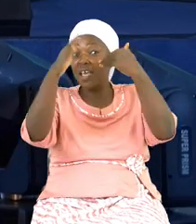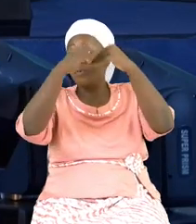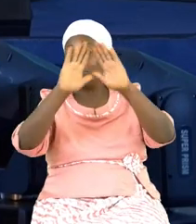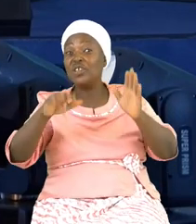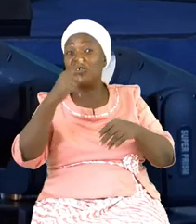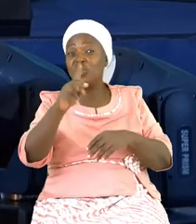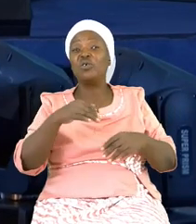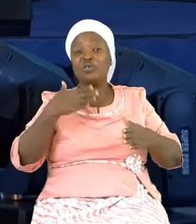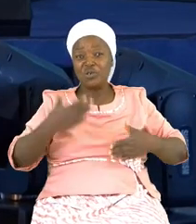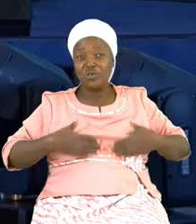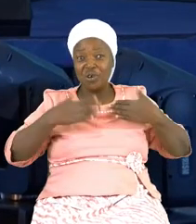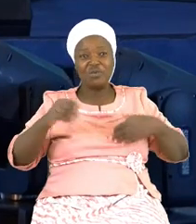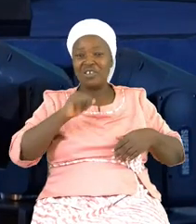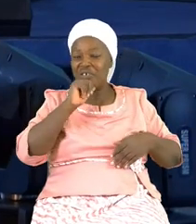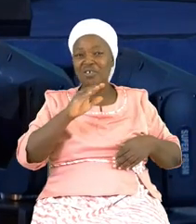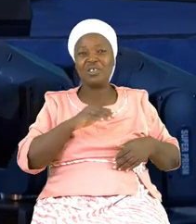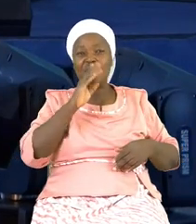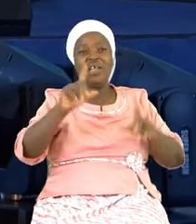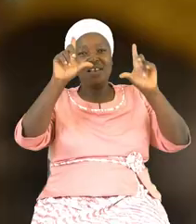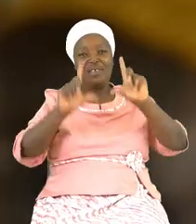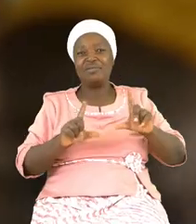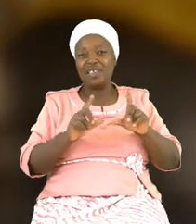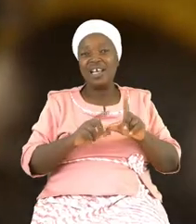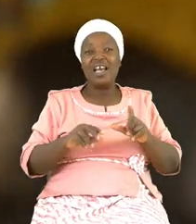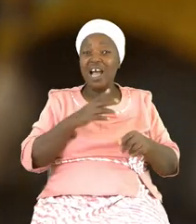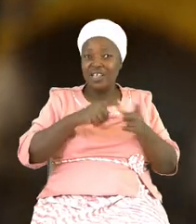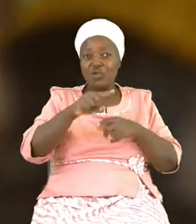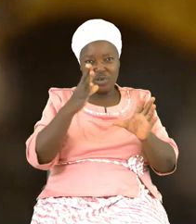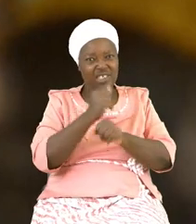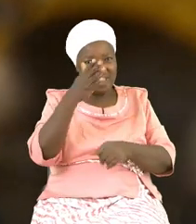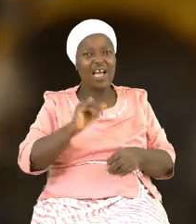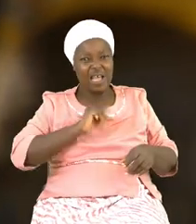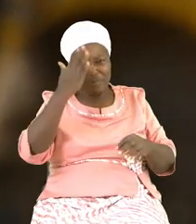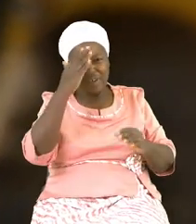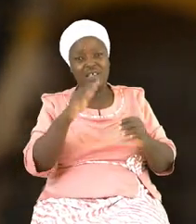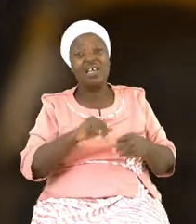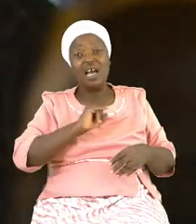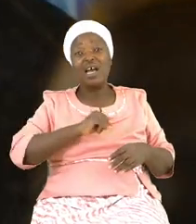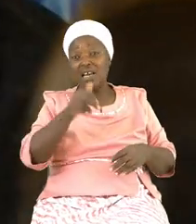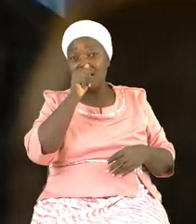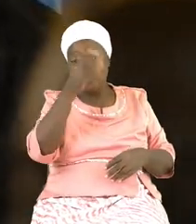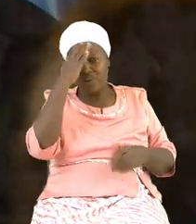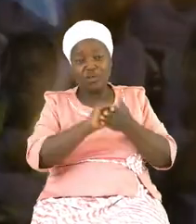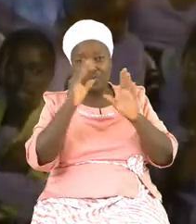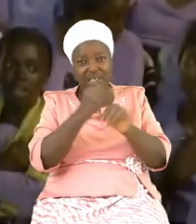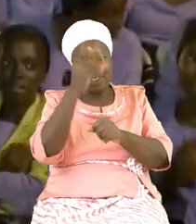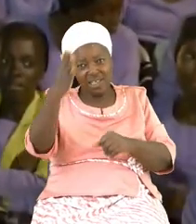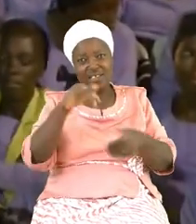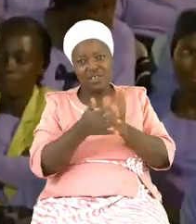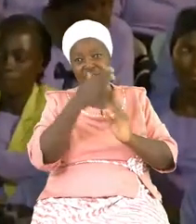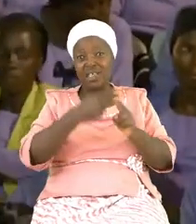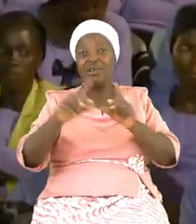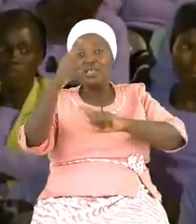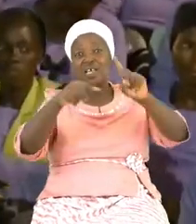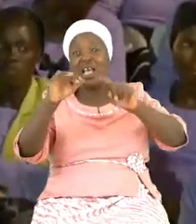will not be limited. Amen. And you're going to get there. I am going to get there. Number one, look